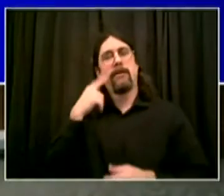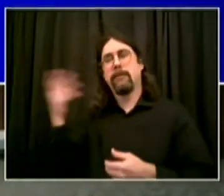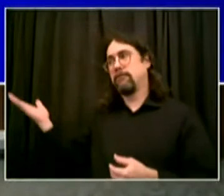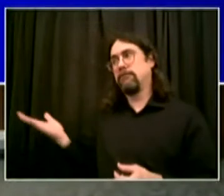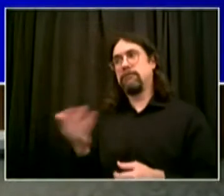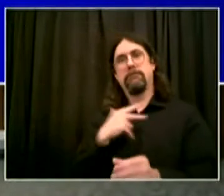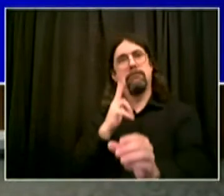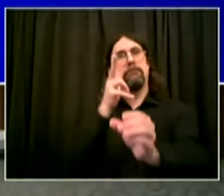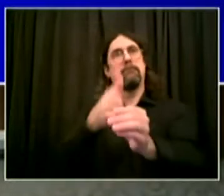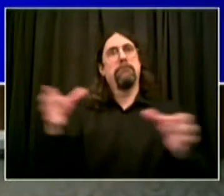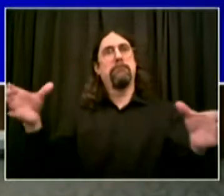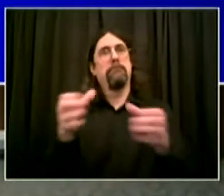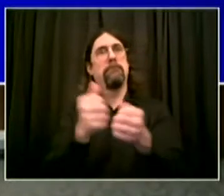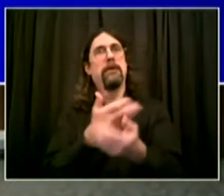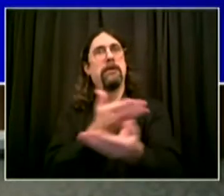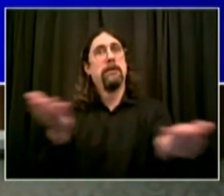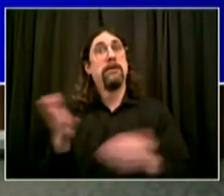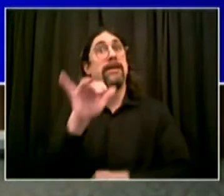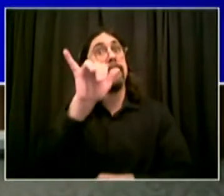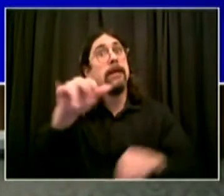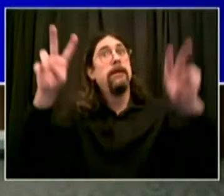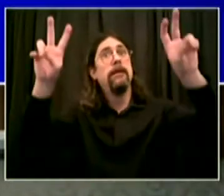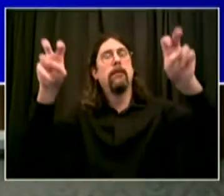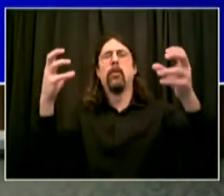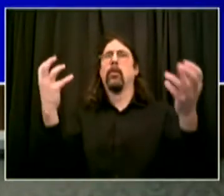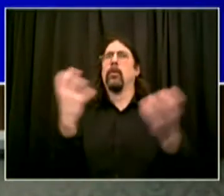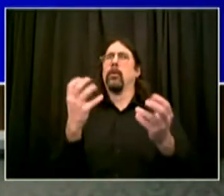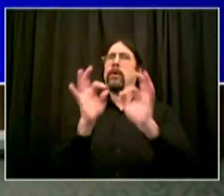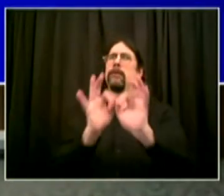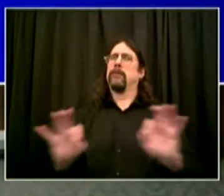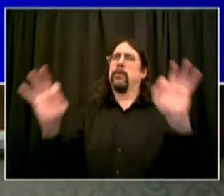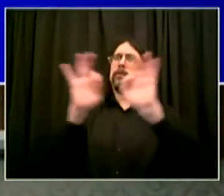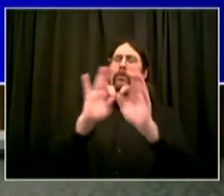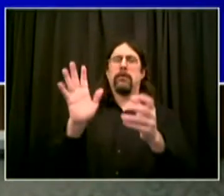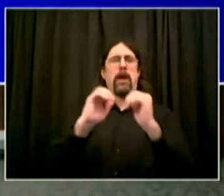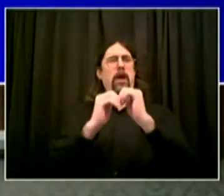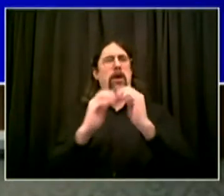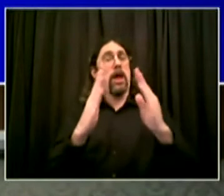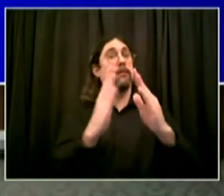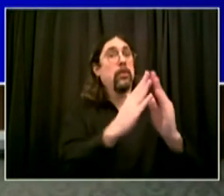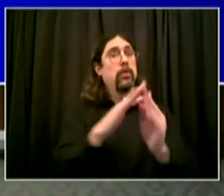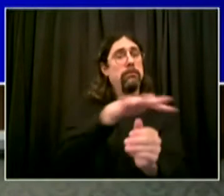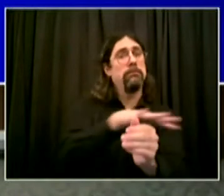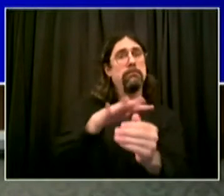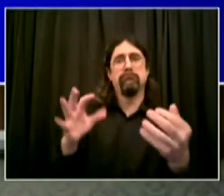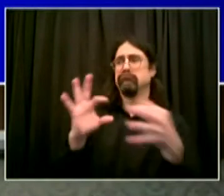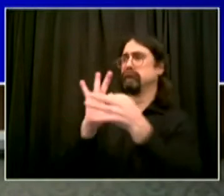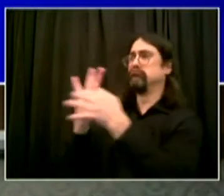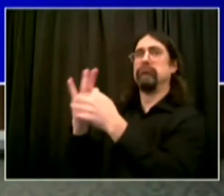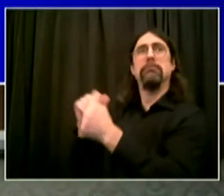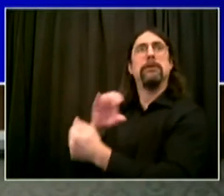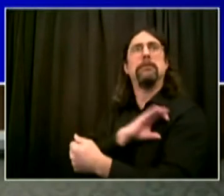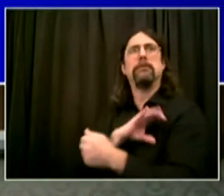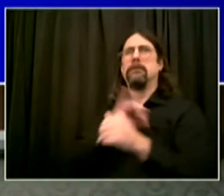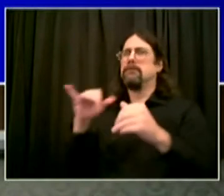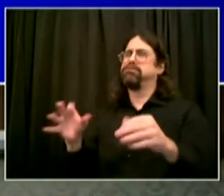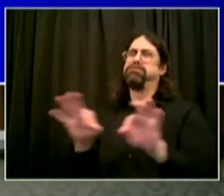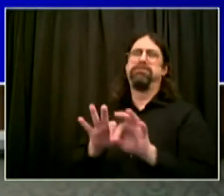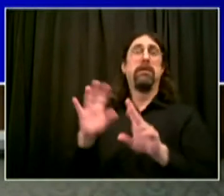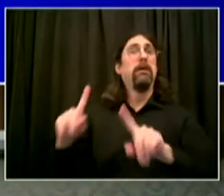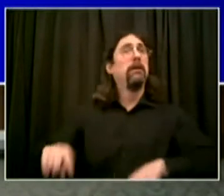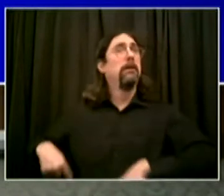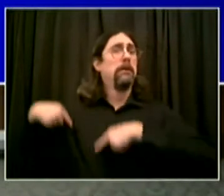relations. Anytime we can have a real discussion about the challenges we face in a productive, honest